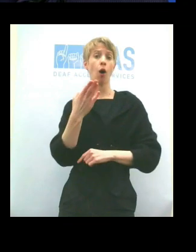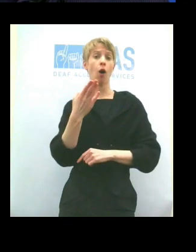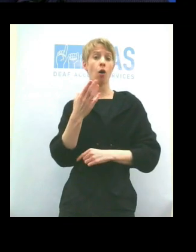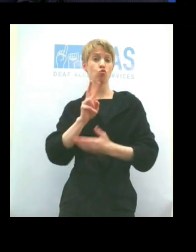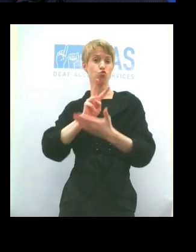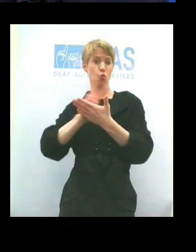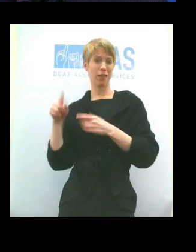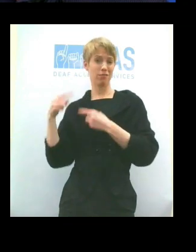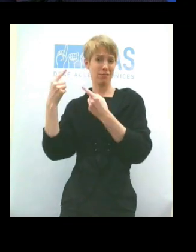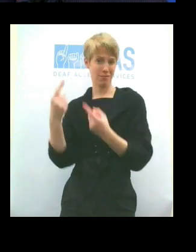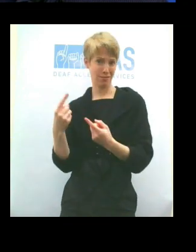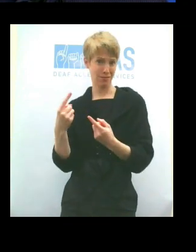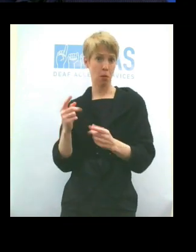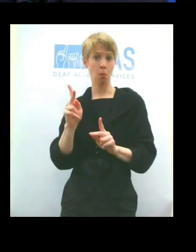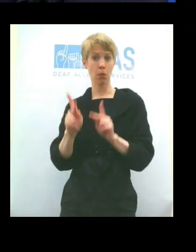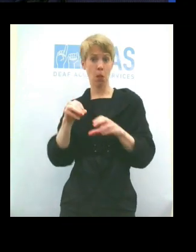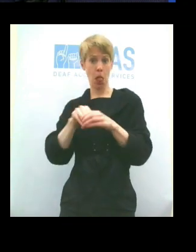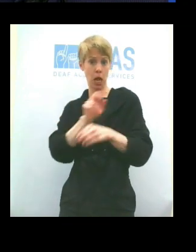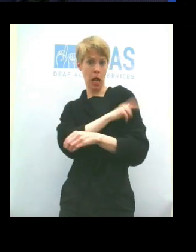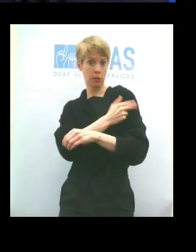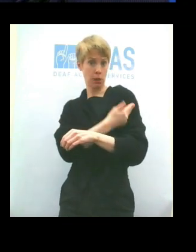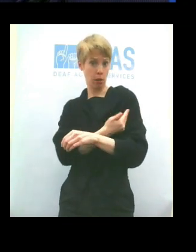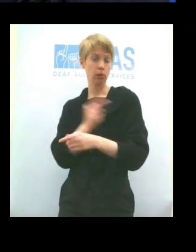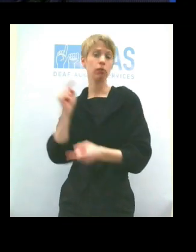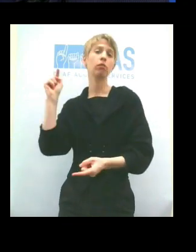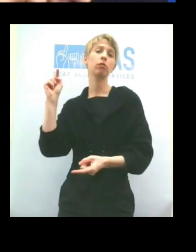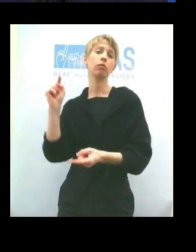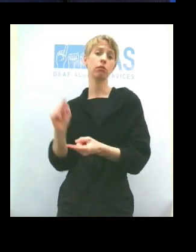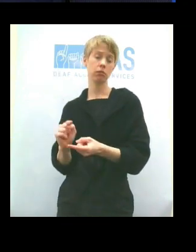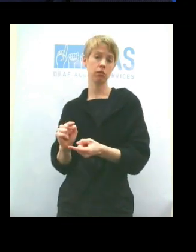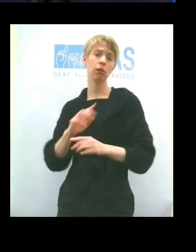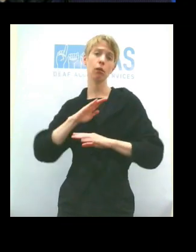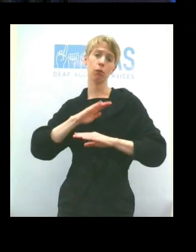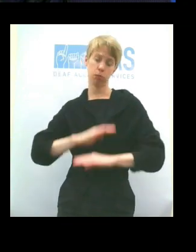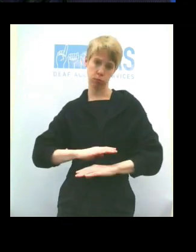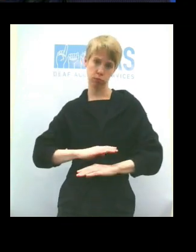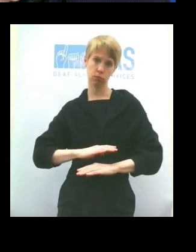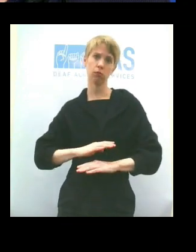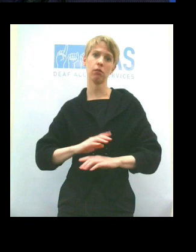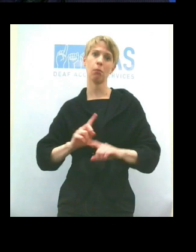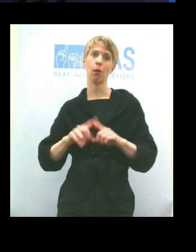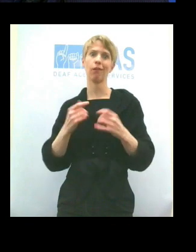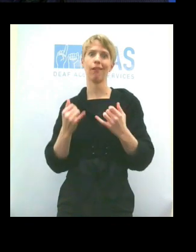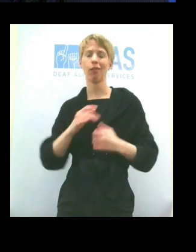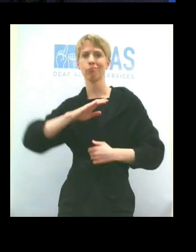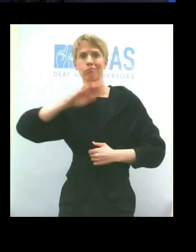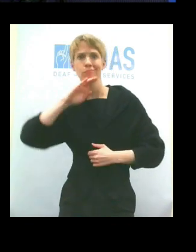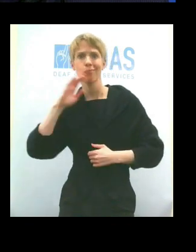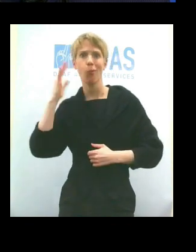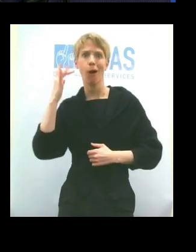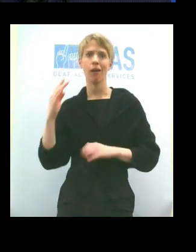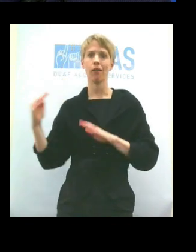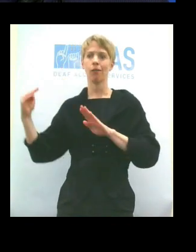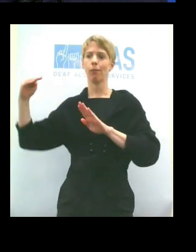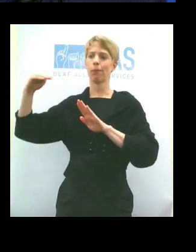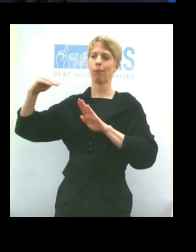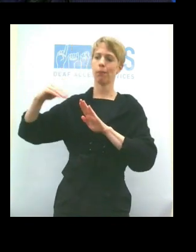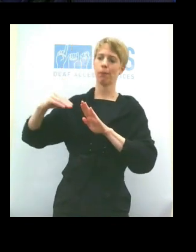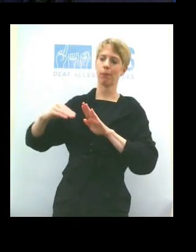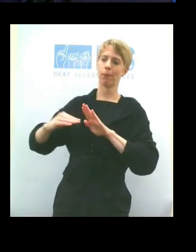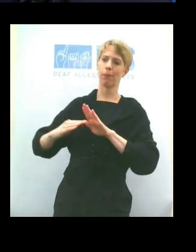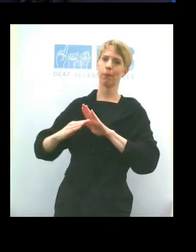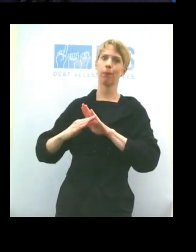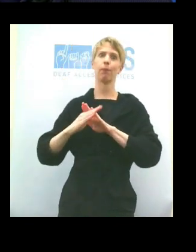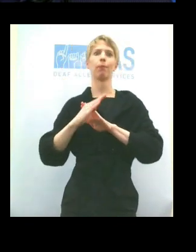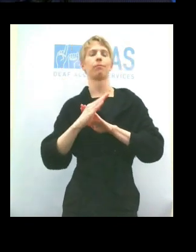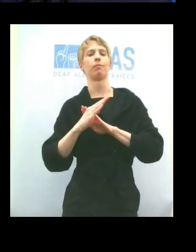from where we were 2 weeks ago to where we are today. What the problem is that line was going down and now it's going back up. New York State looked